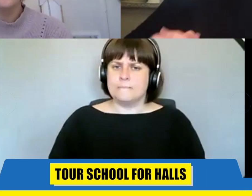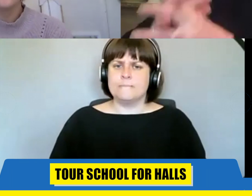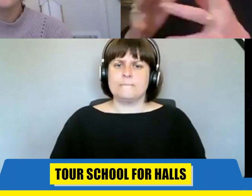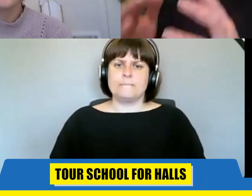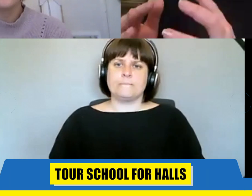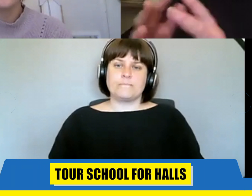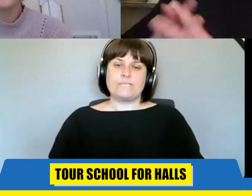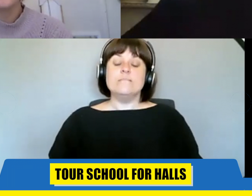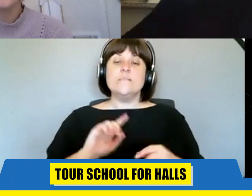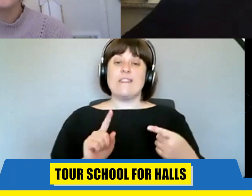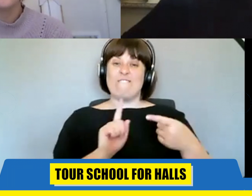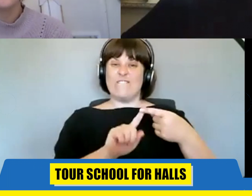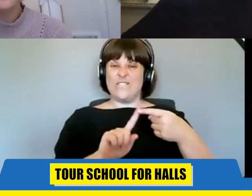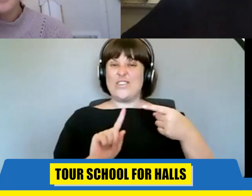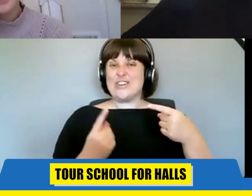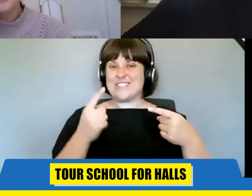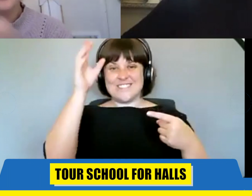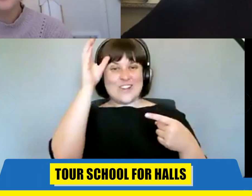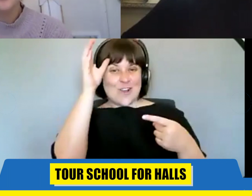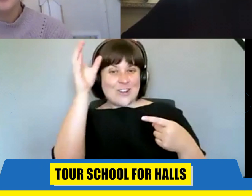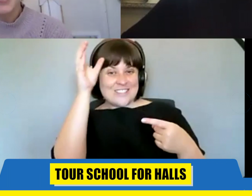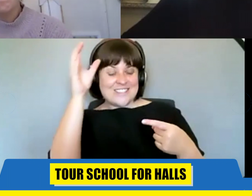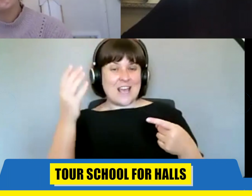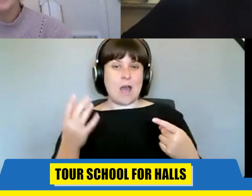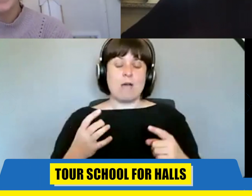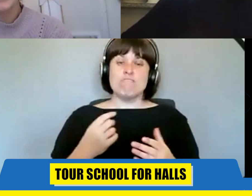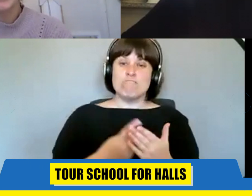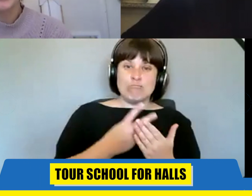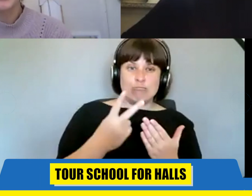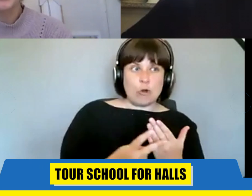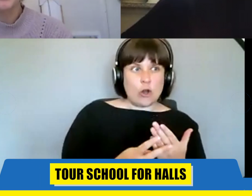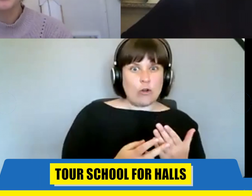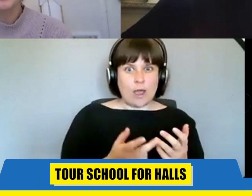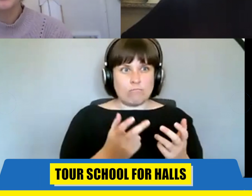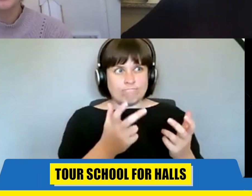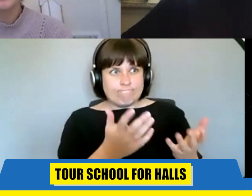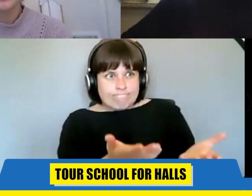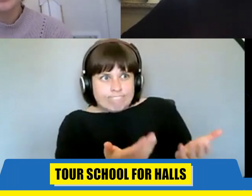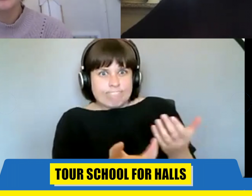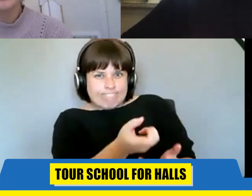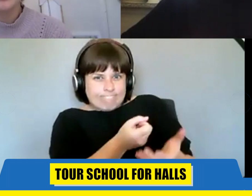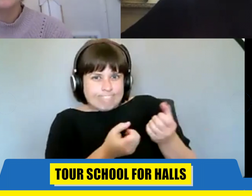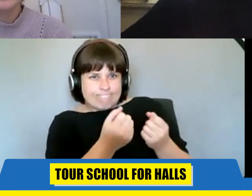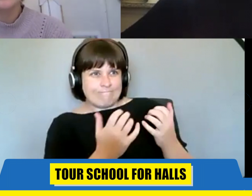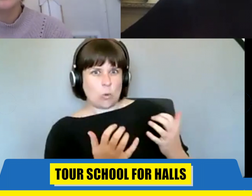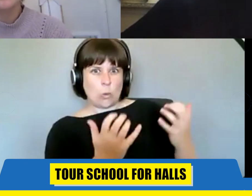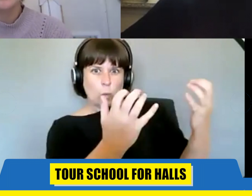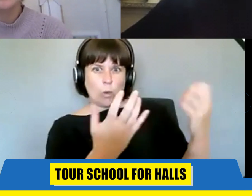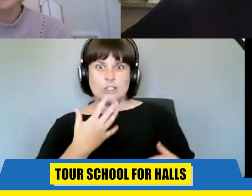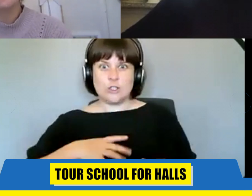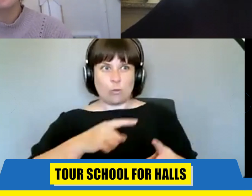So that's the first sort of set of concepts, that is, programming to attract the audiences that you want to develop and the audiences that you want to